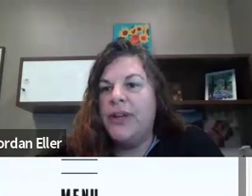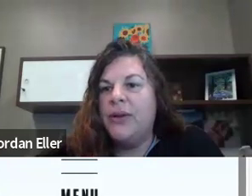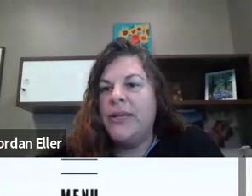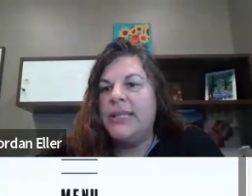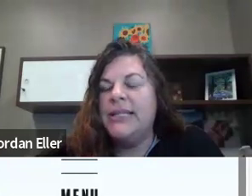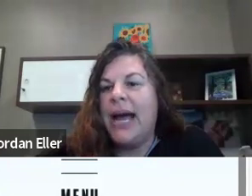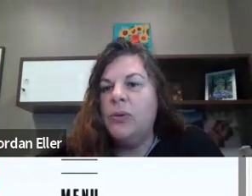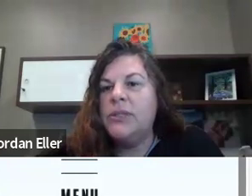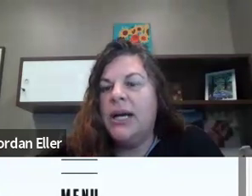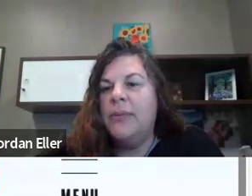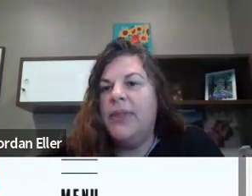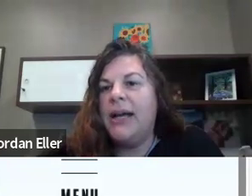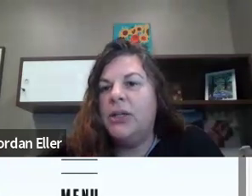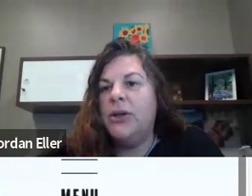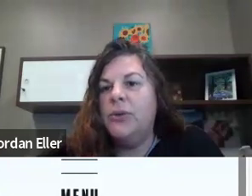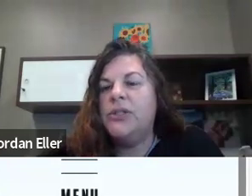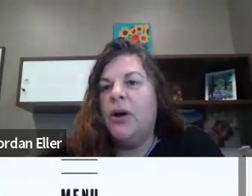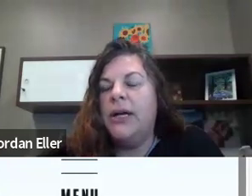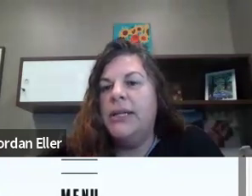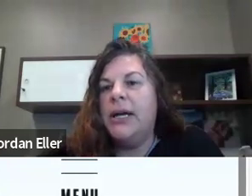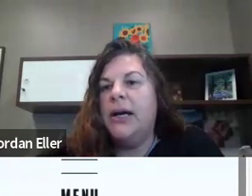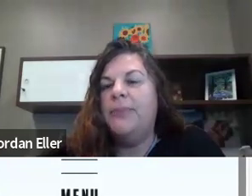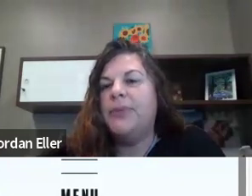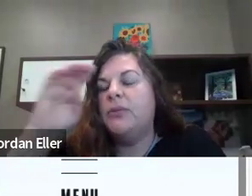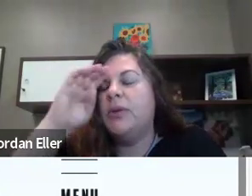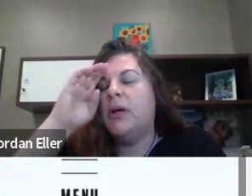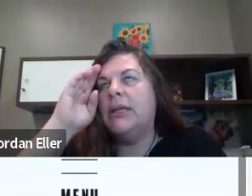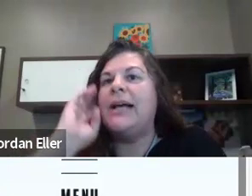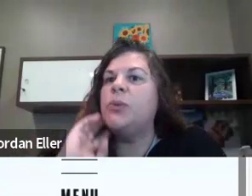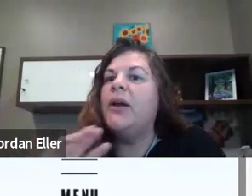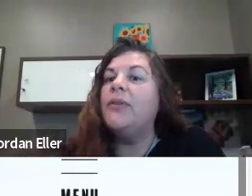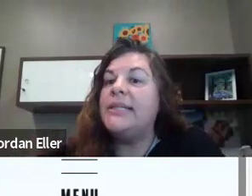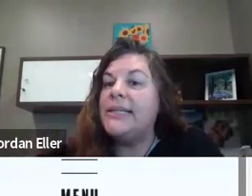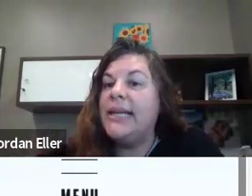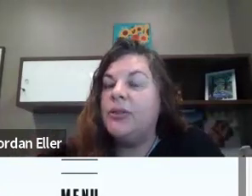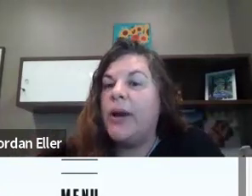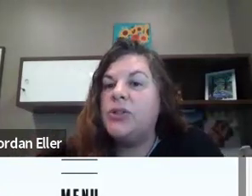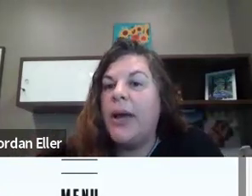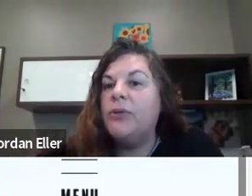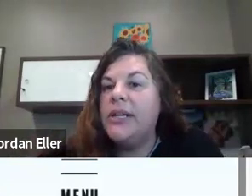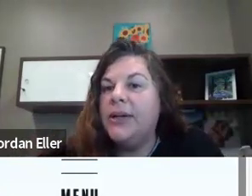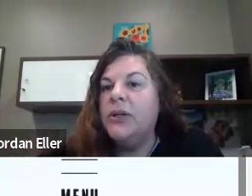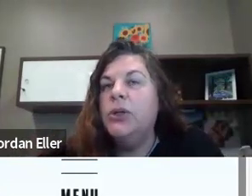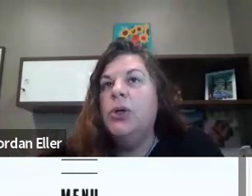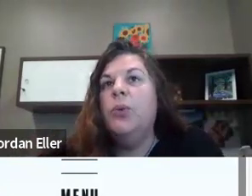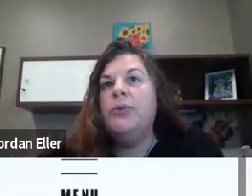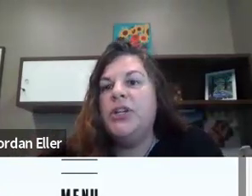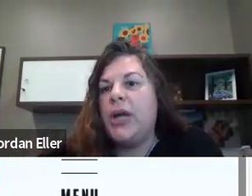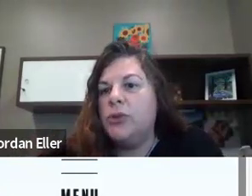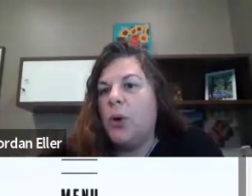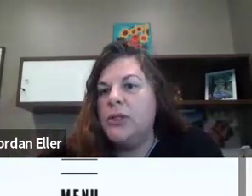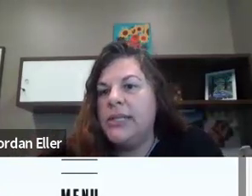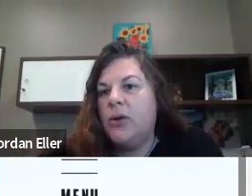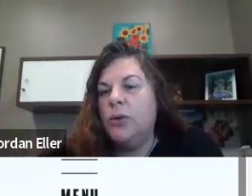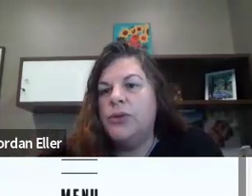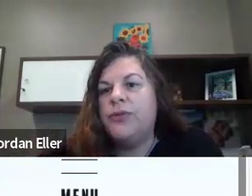stakeholder survey that we sent out. That closed on last week on the 16th, right? So every year we reach